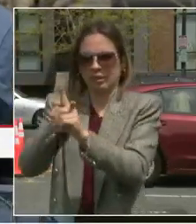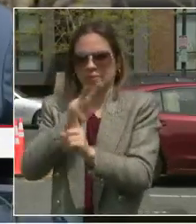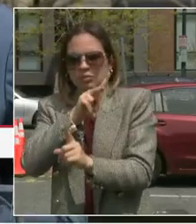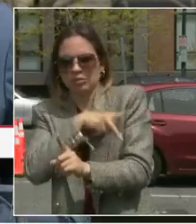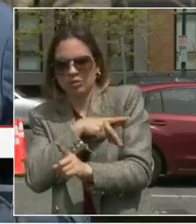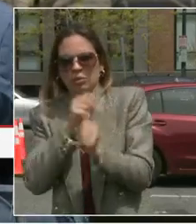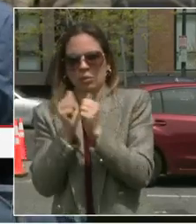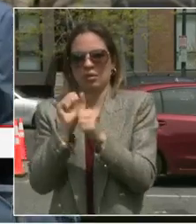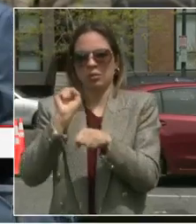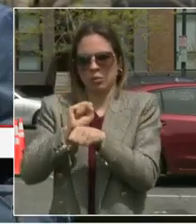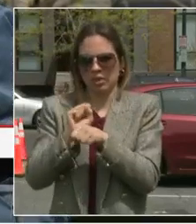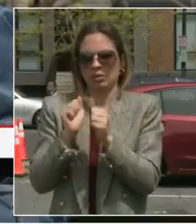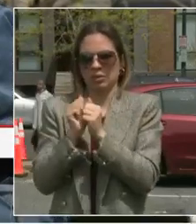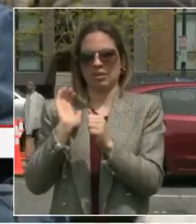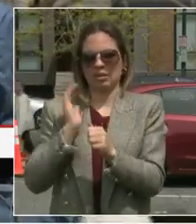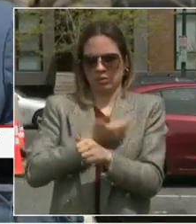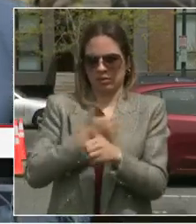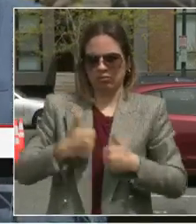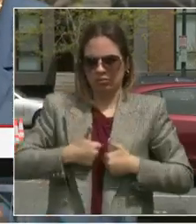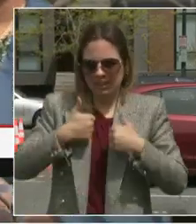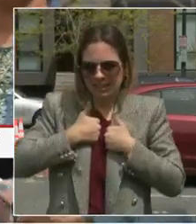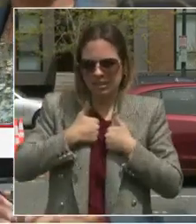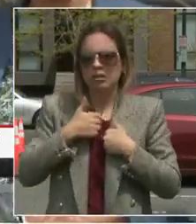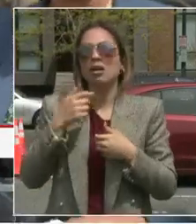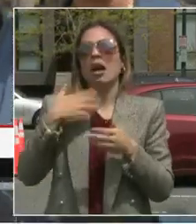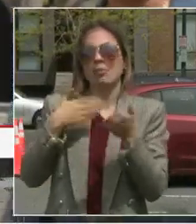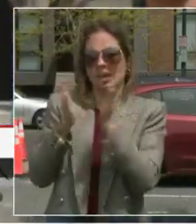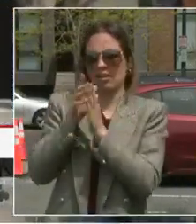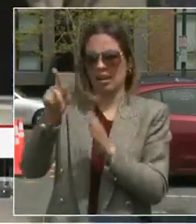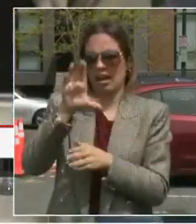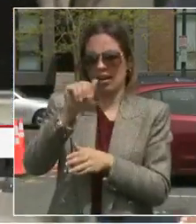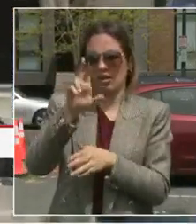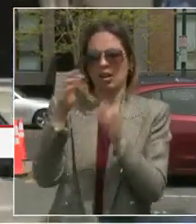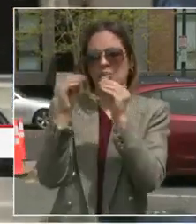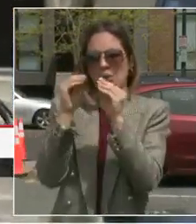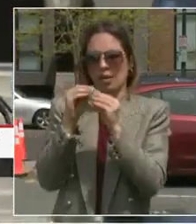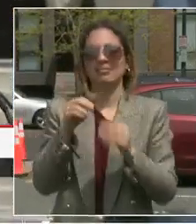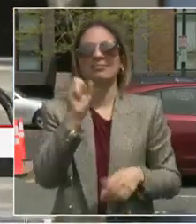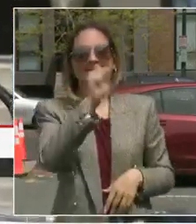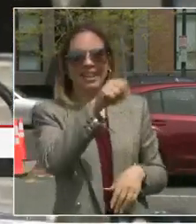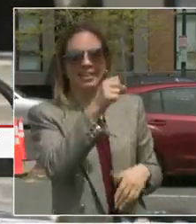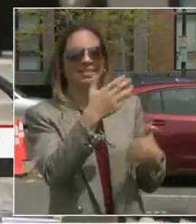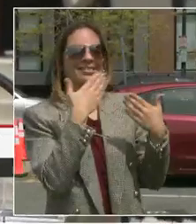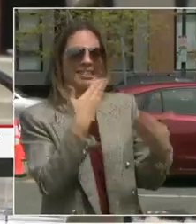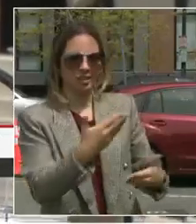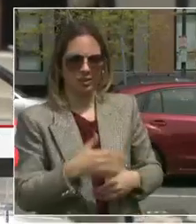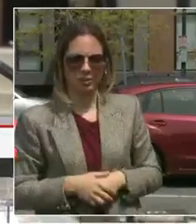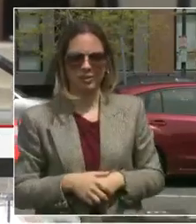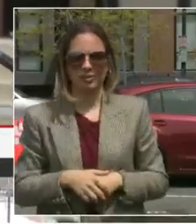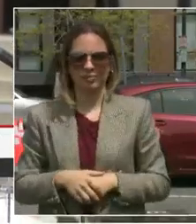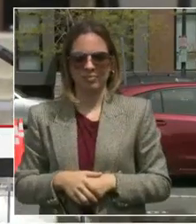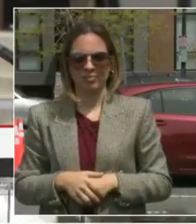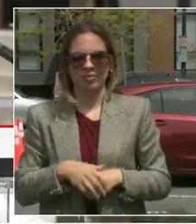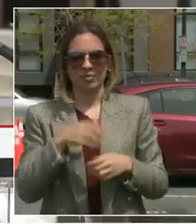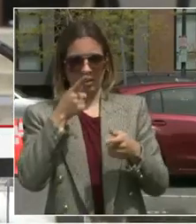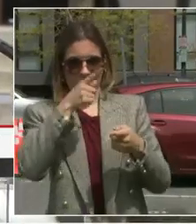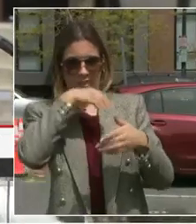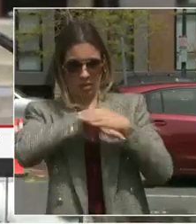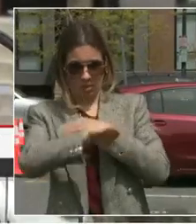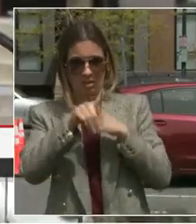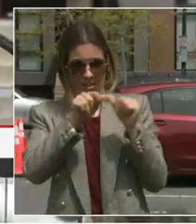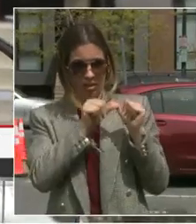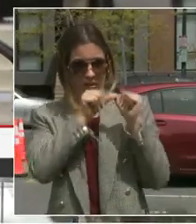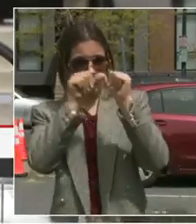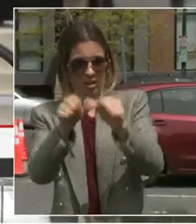our residents. But let me ask Laura to say more. Yeah, thank you. So everybody who comes in permanent supportive housing, as the